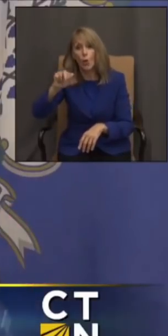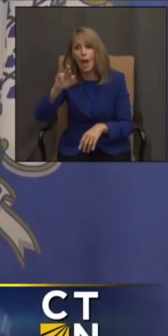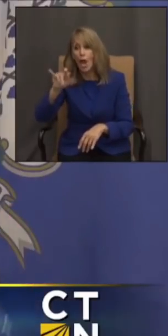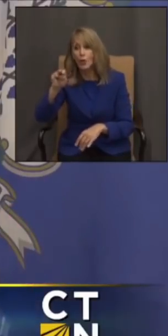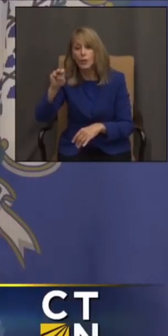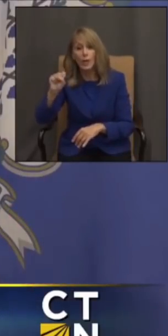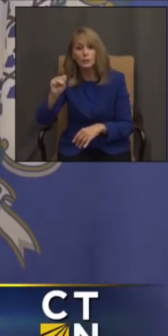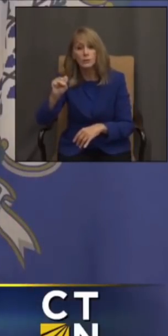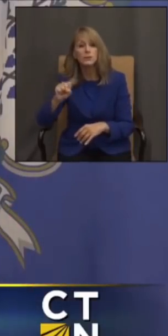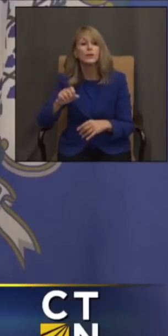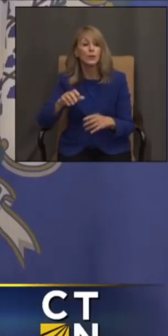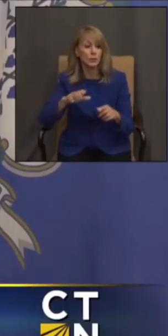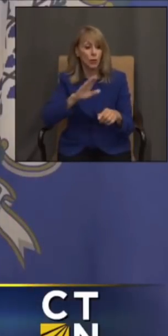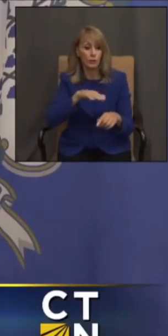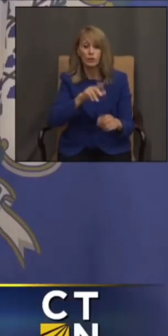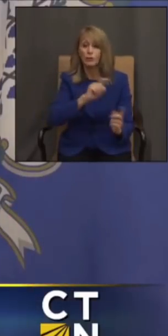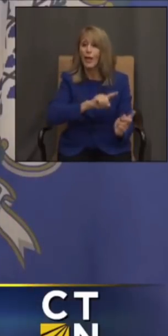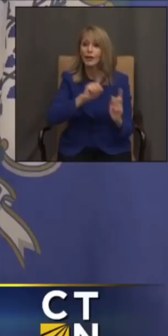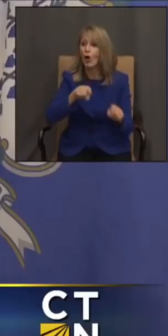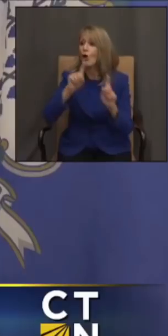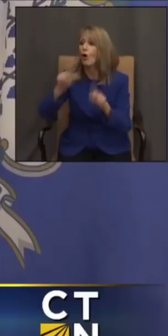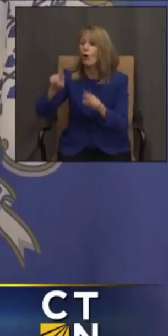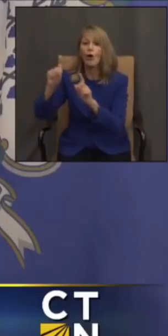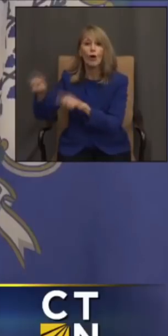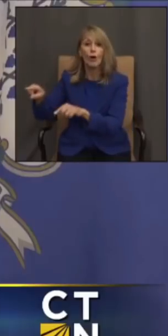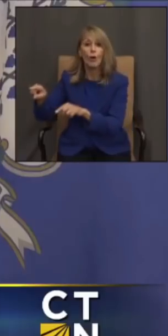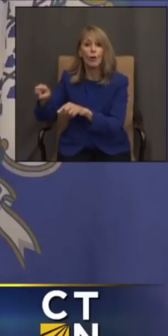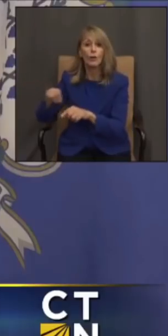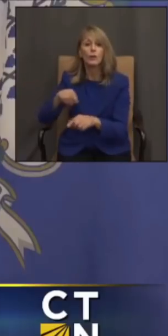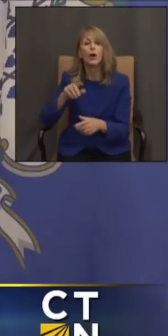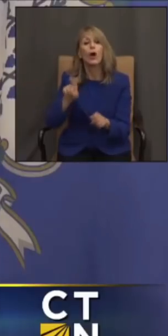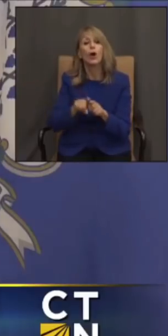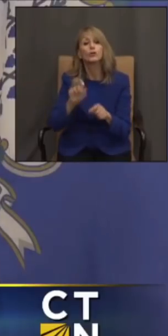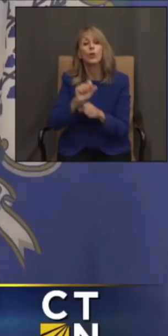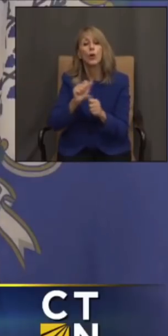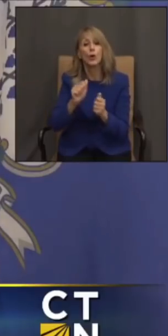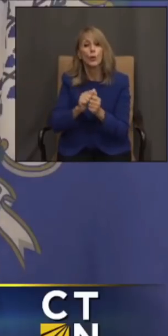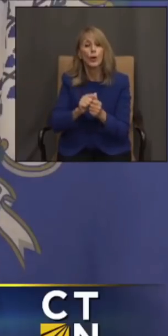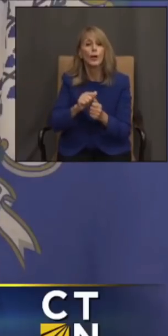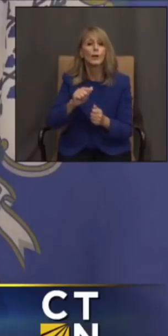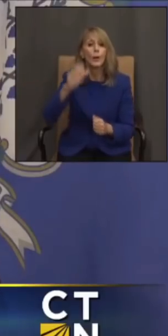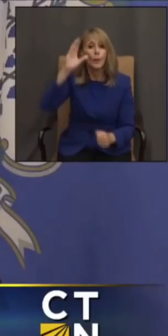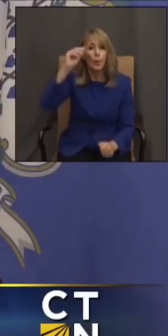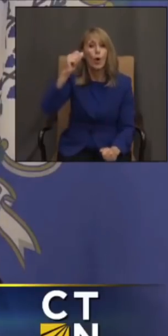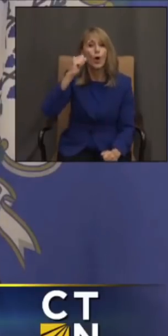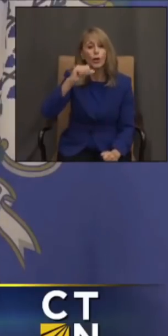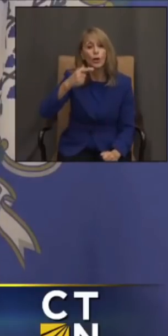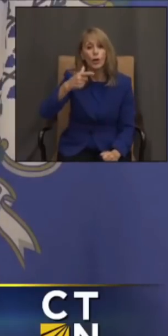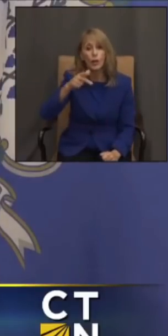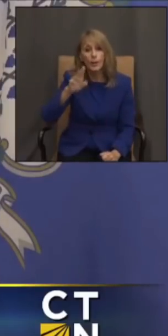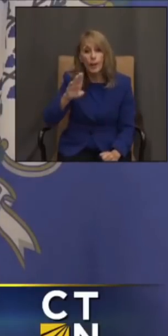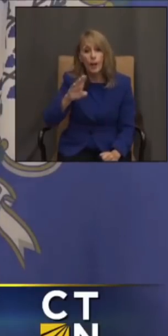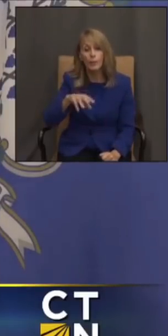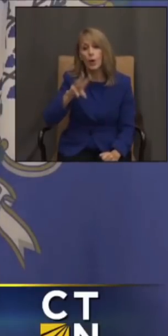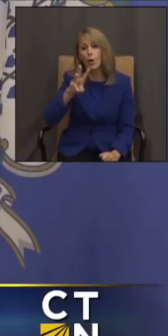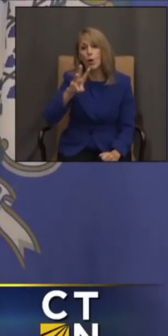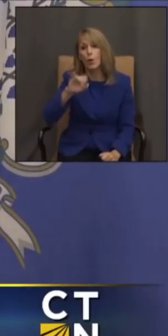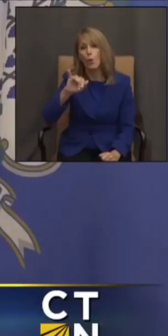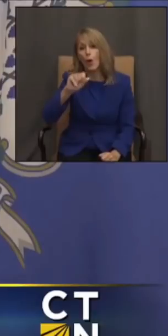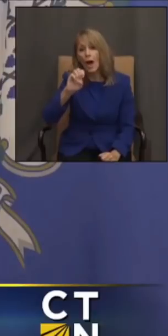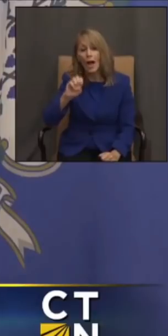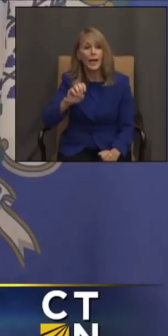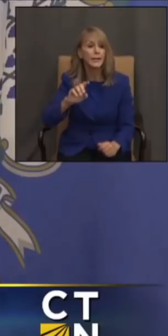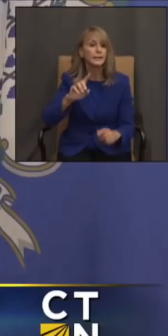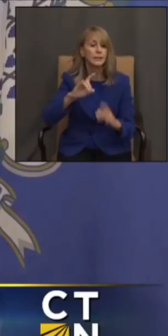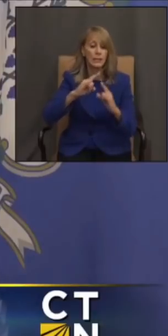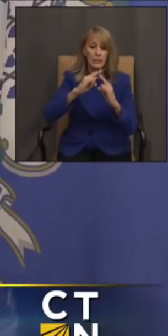can have some free access. And then working with Boys and Girls Clubs and WISE and existing